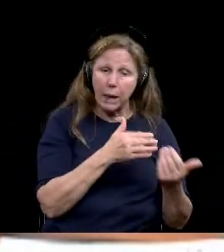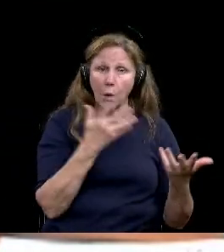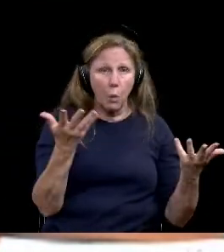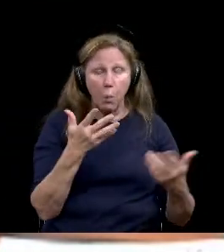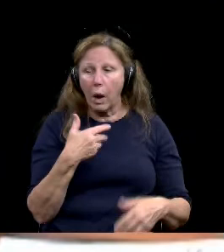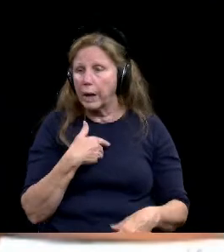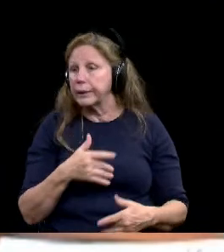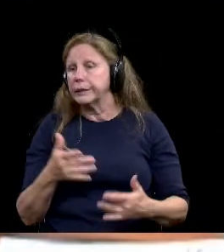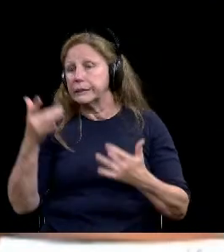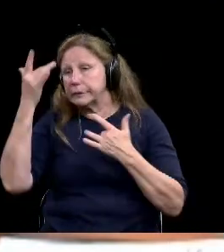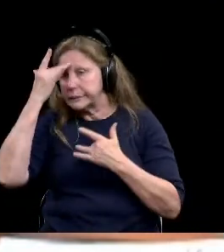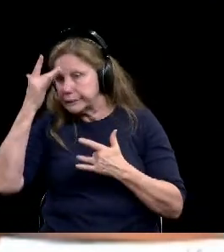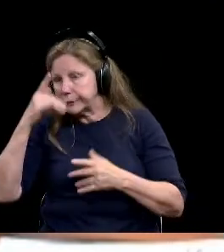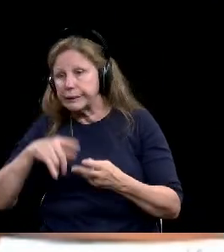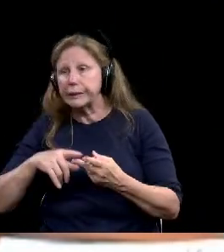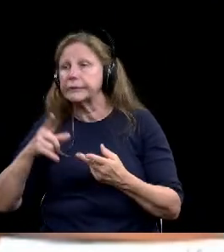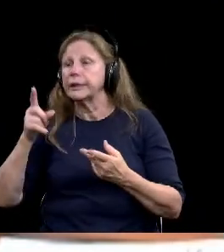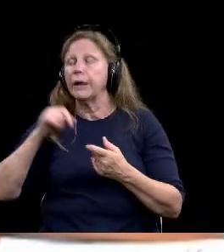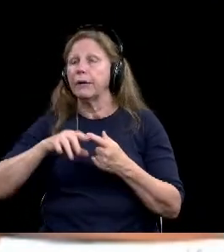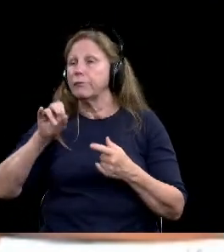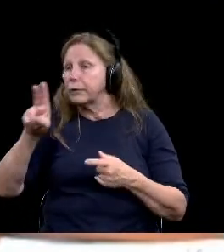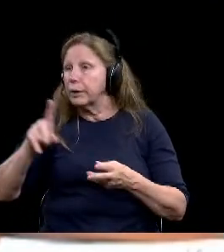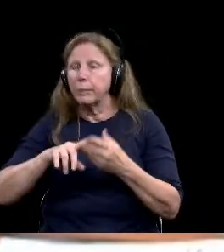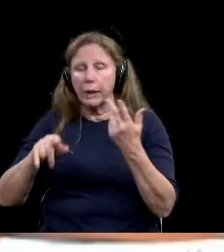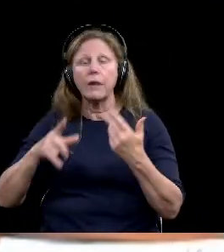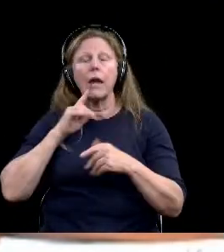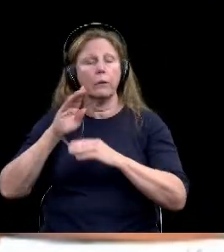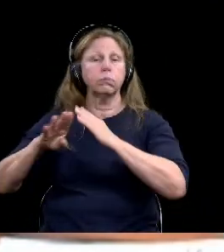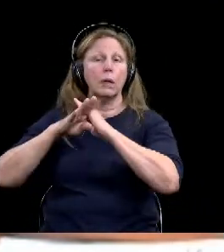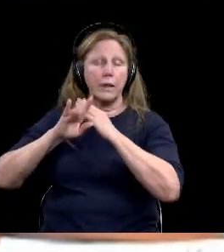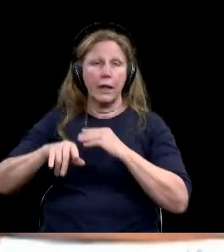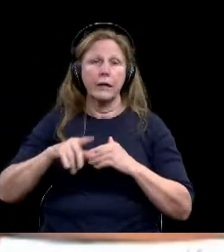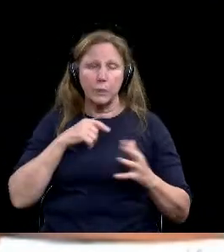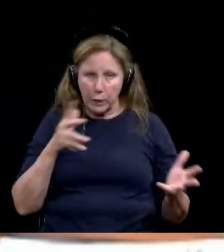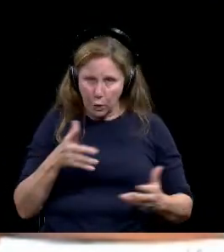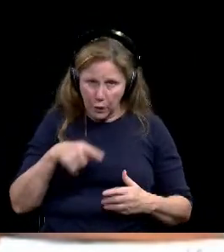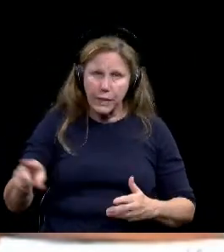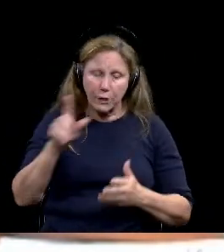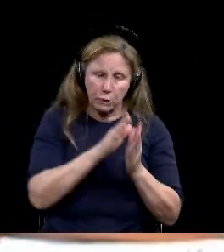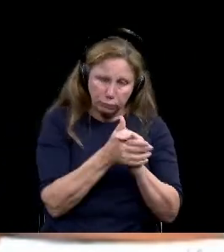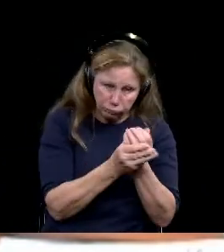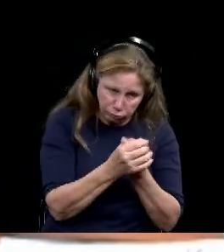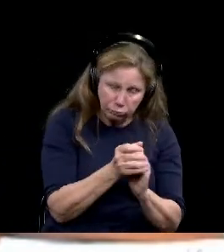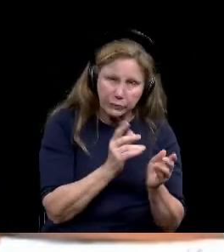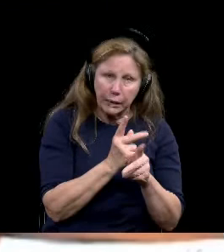low flu season. So this hand hygiene, masking,